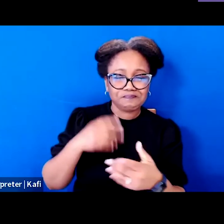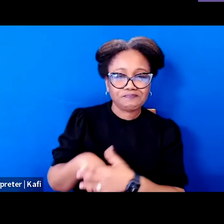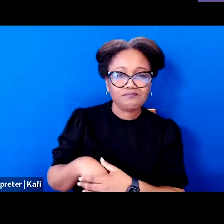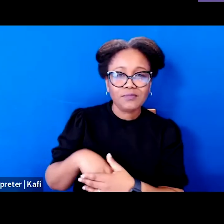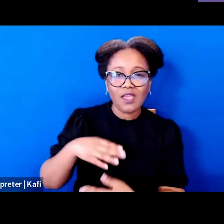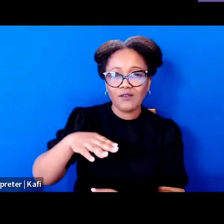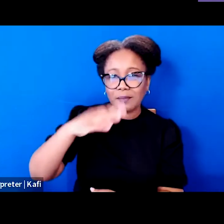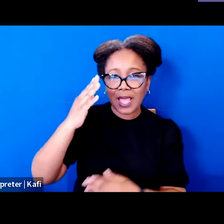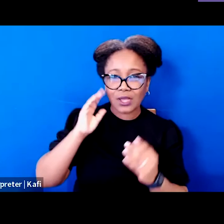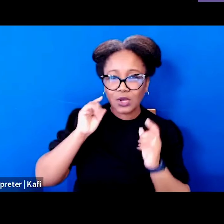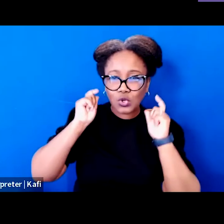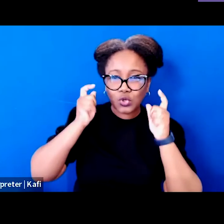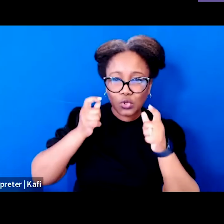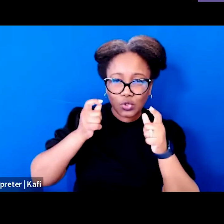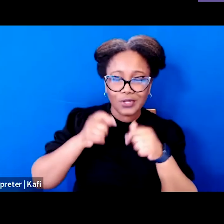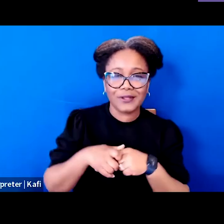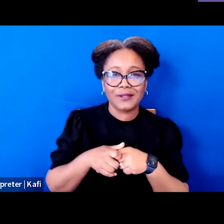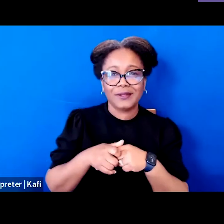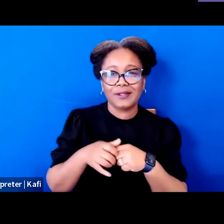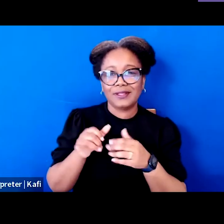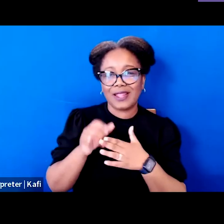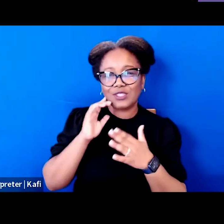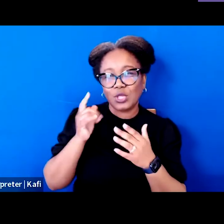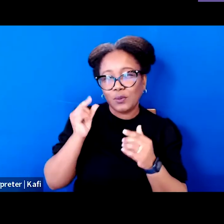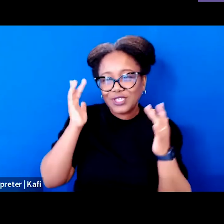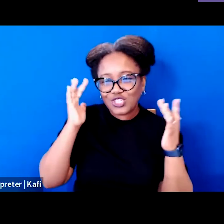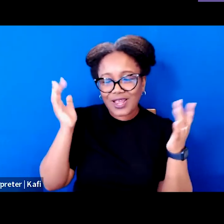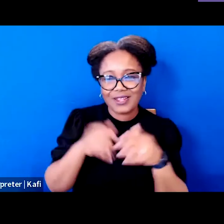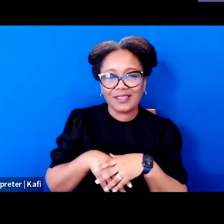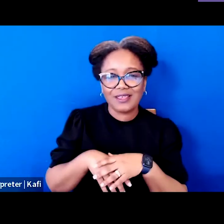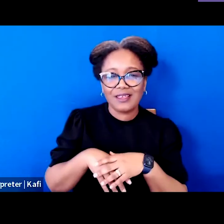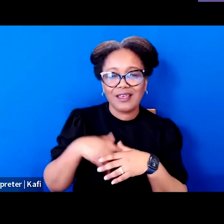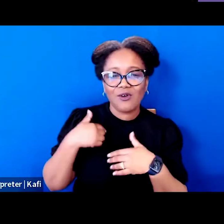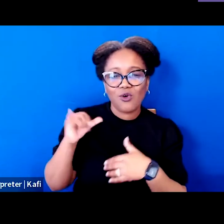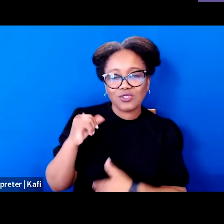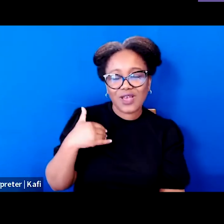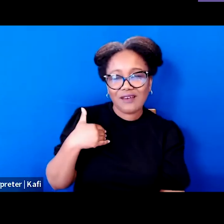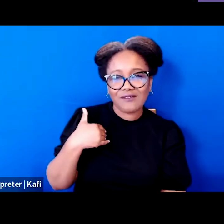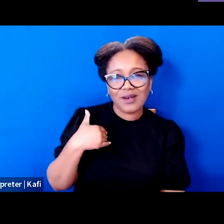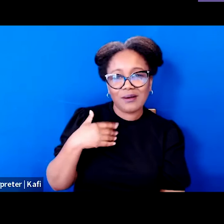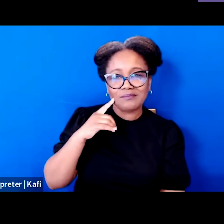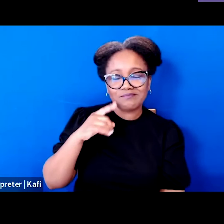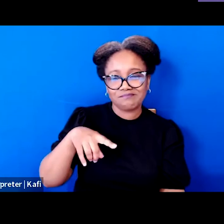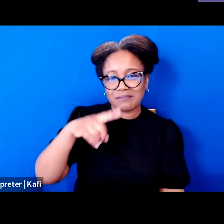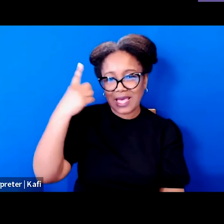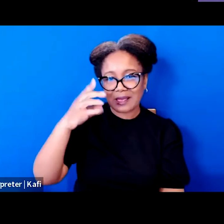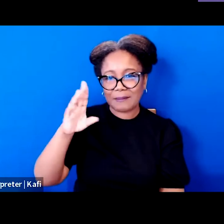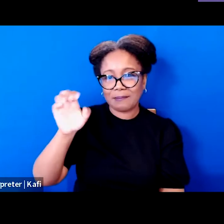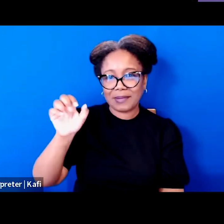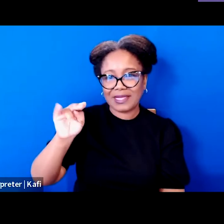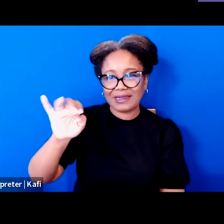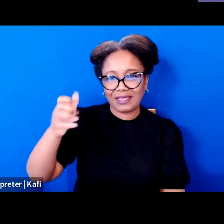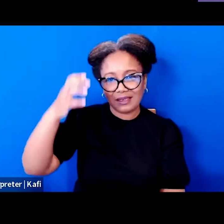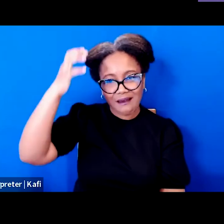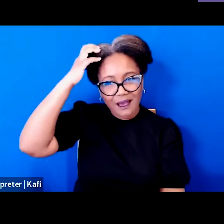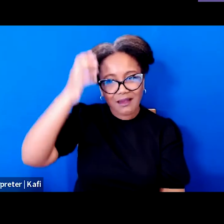incredible panelists sharing your wisdom and your experience and your scholarship. It matters